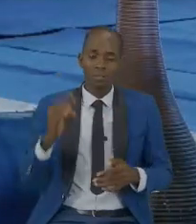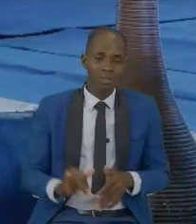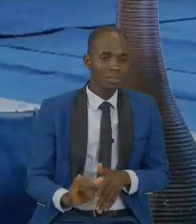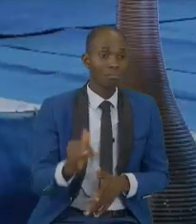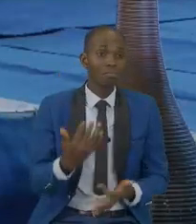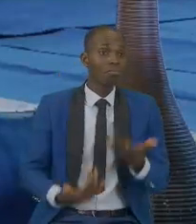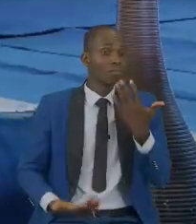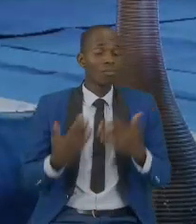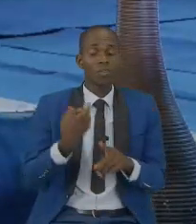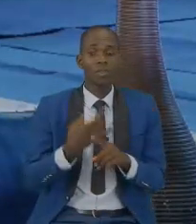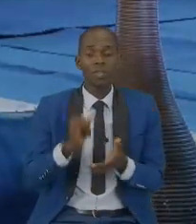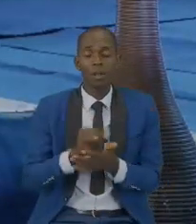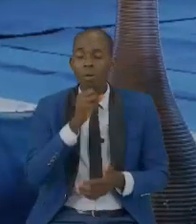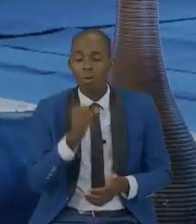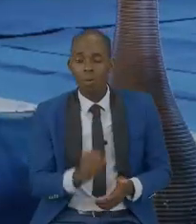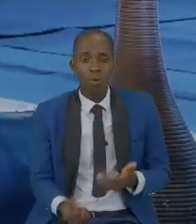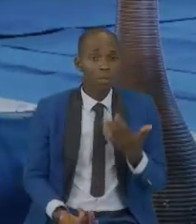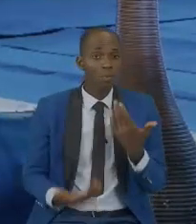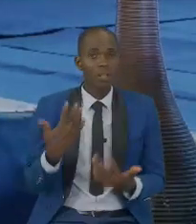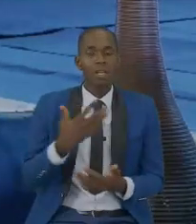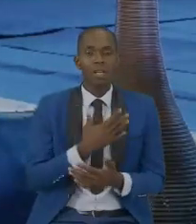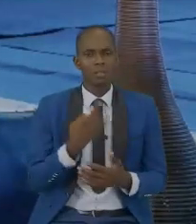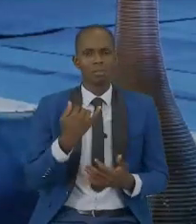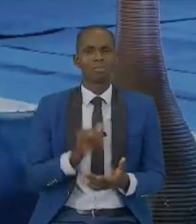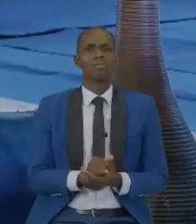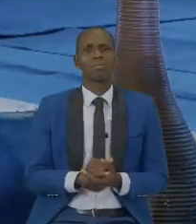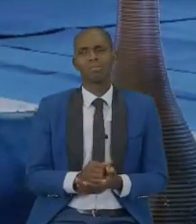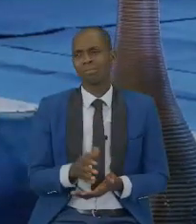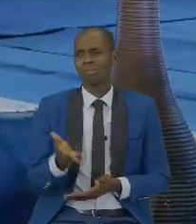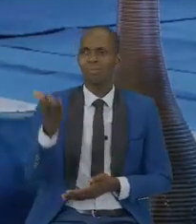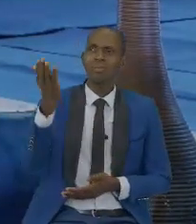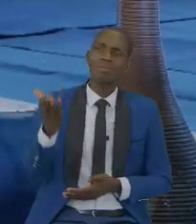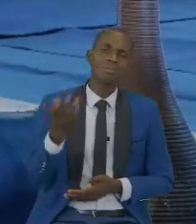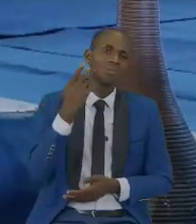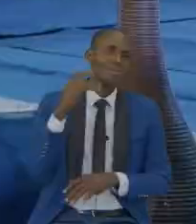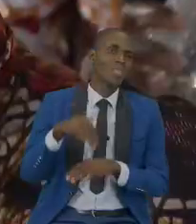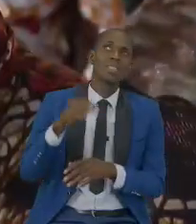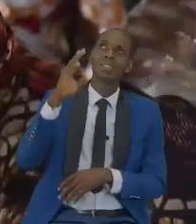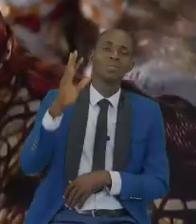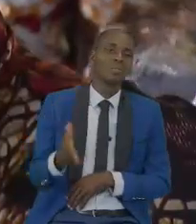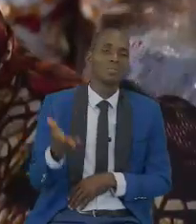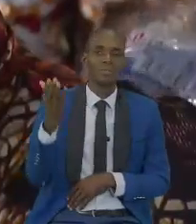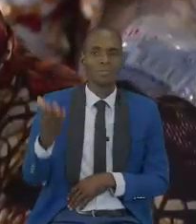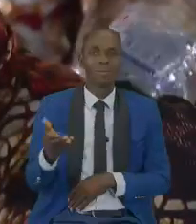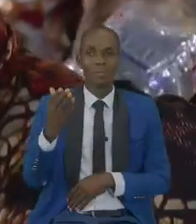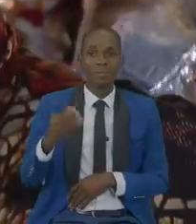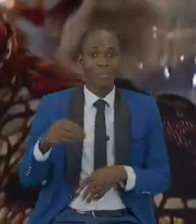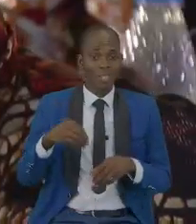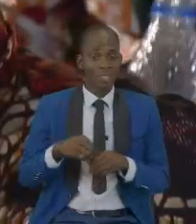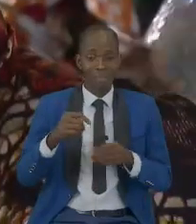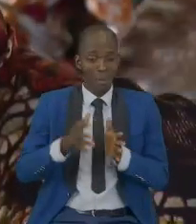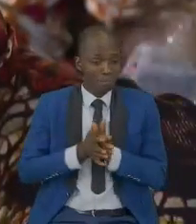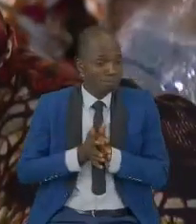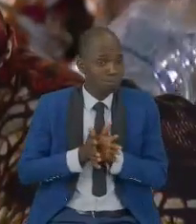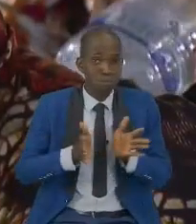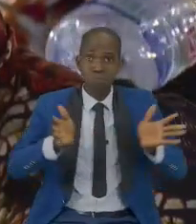the eternal furnace. And then you say, look at this man, look at this preacher. In the public, he's